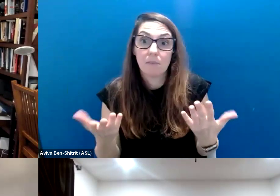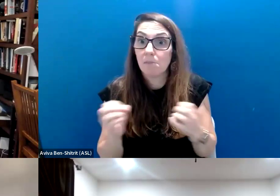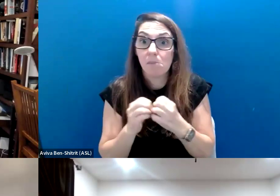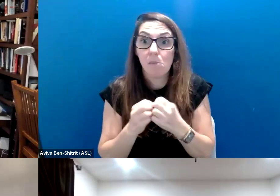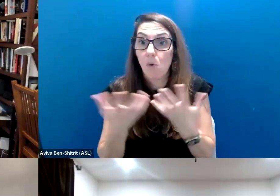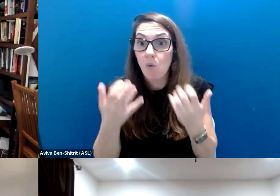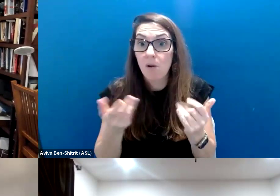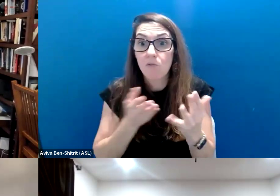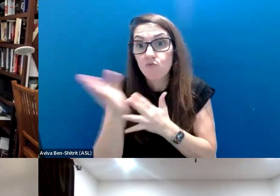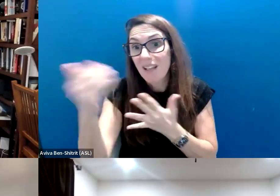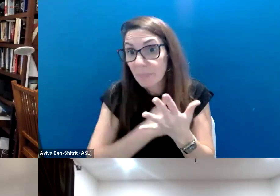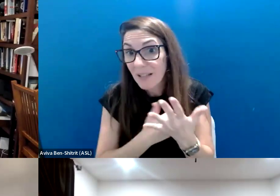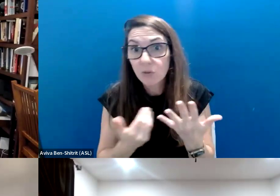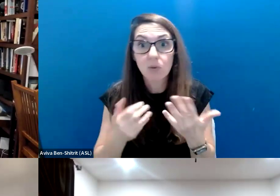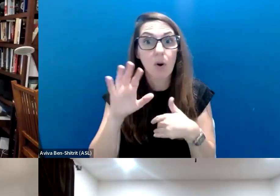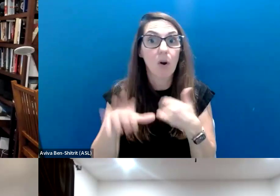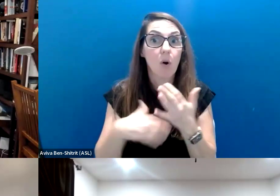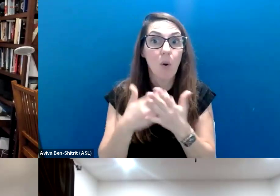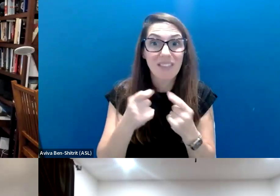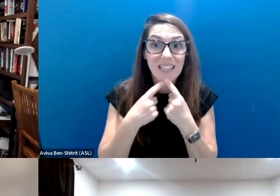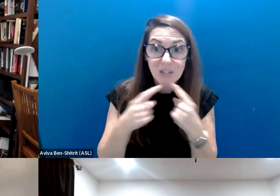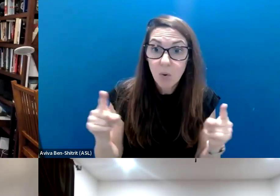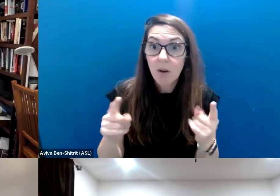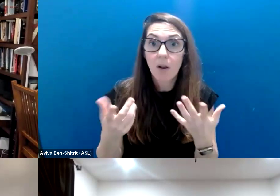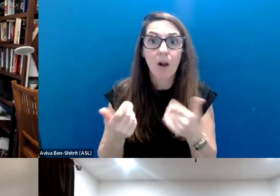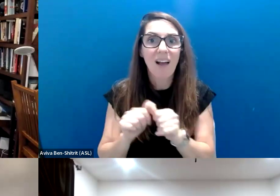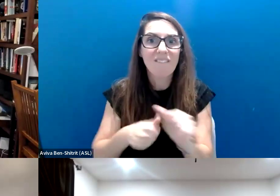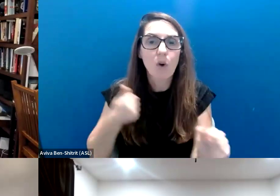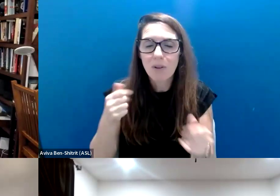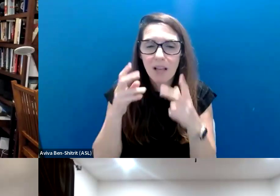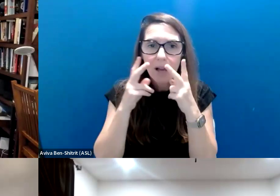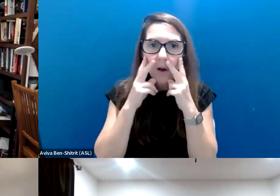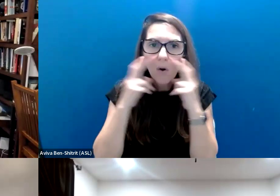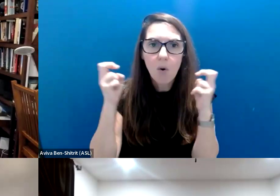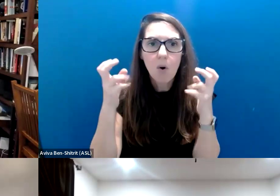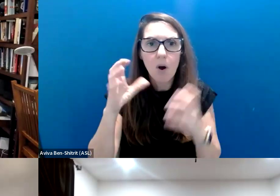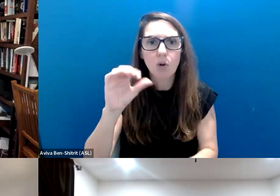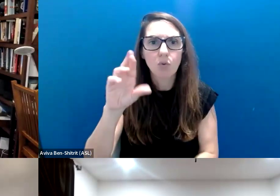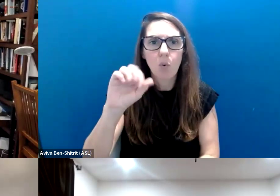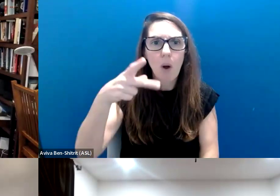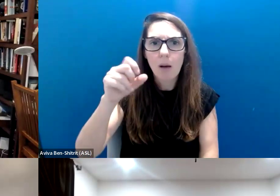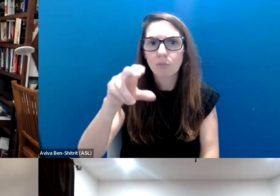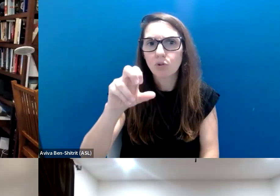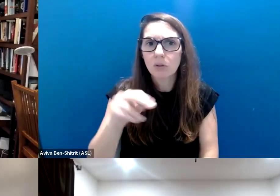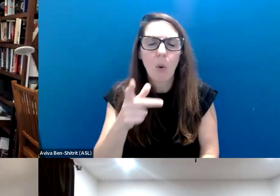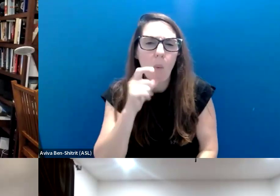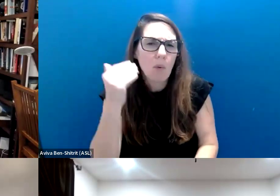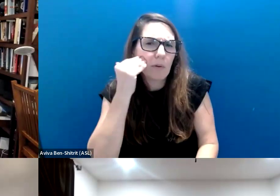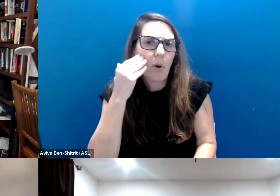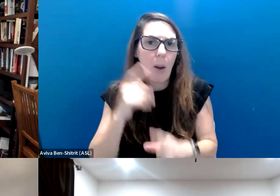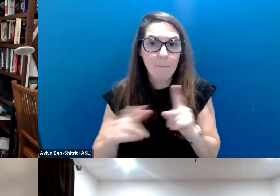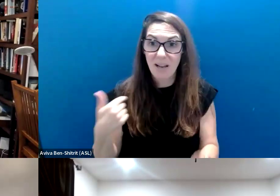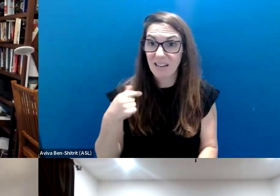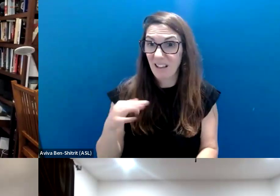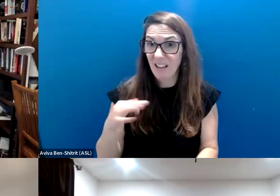these disclosures and avoiding corruption. I mean, who knows? But I think that us choosing to